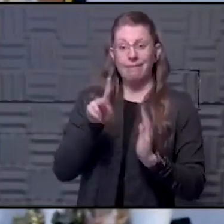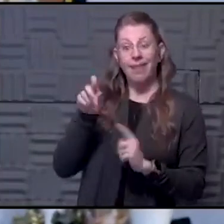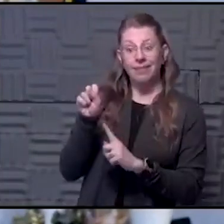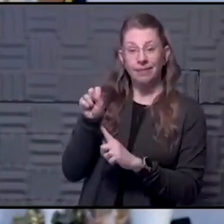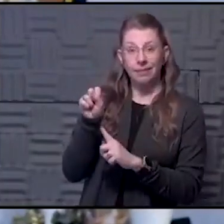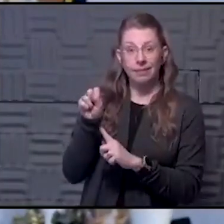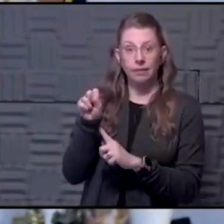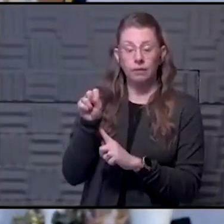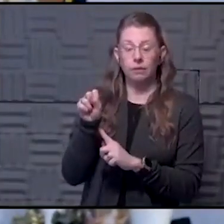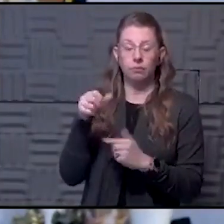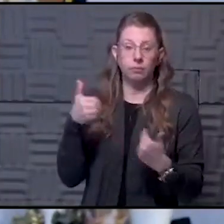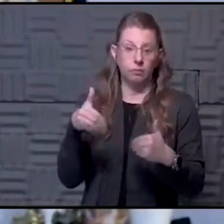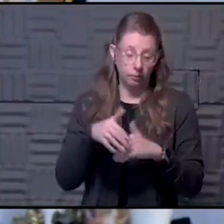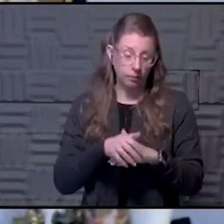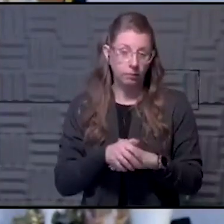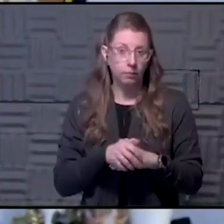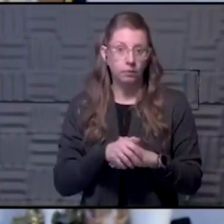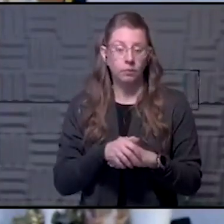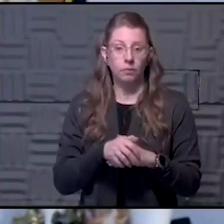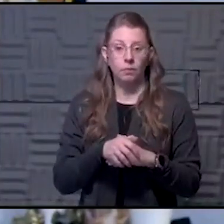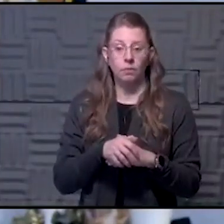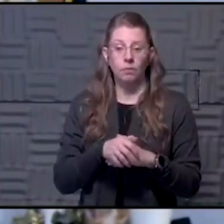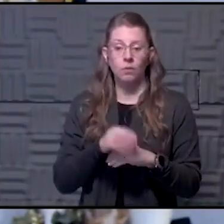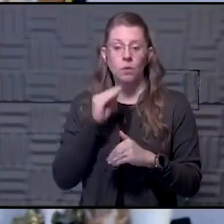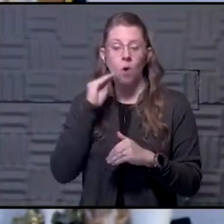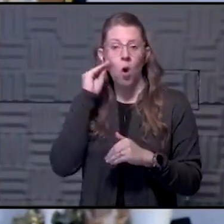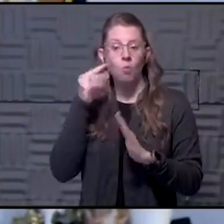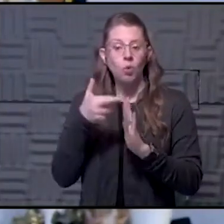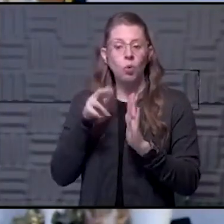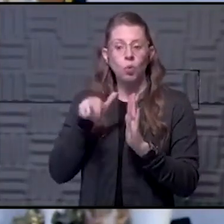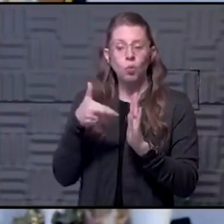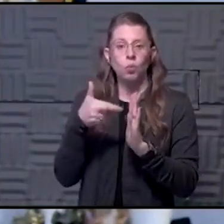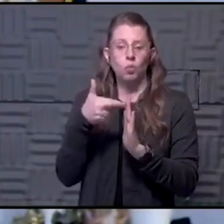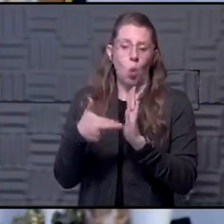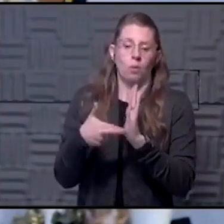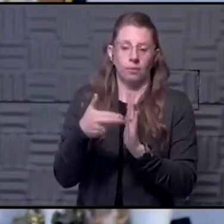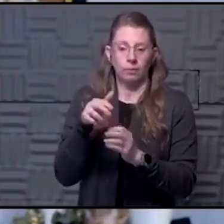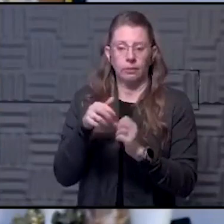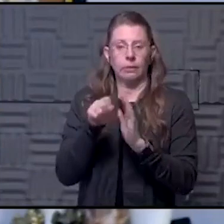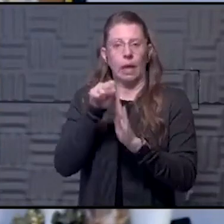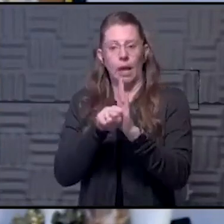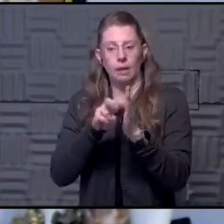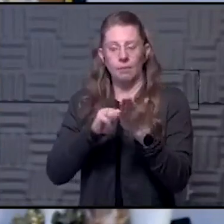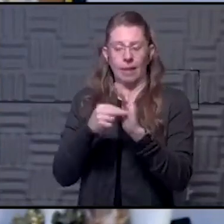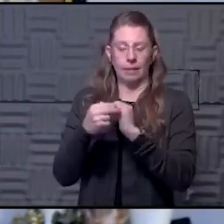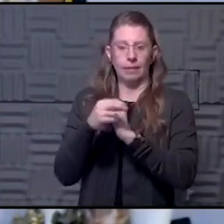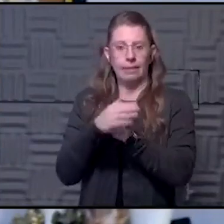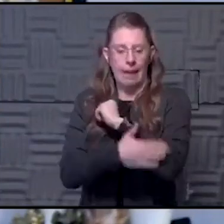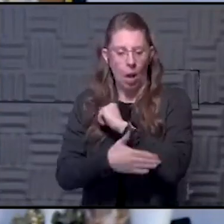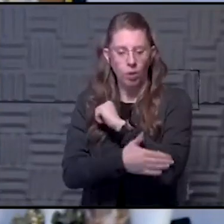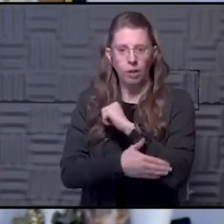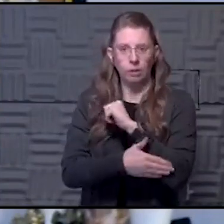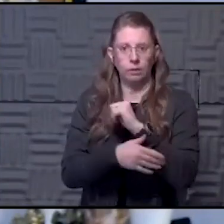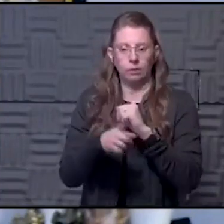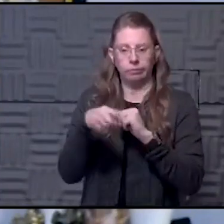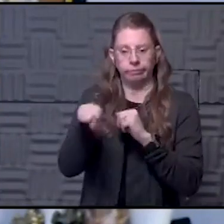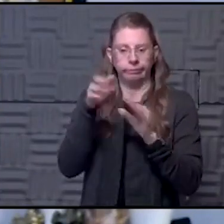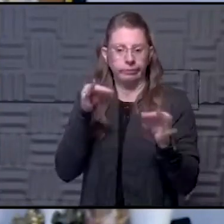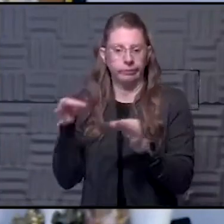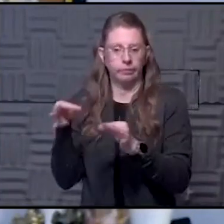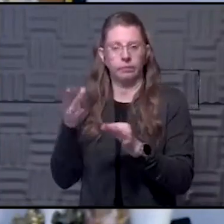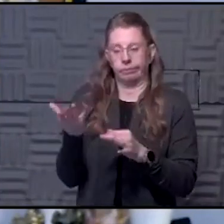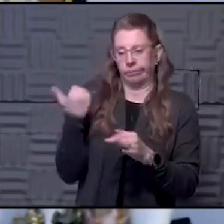Kansas, is very much a home rule state with local jurisdictions, meaning counties. So we made way back in